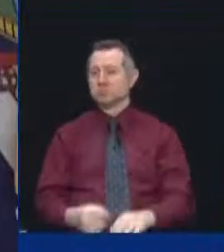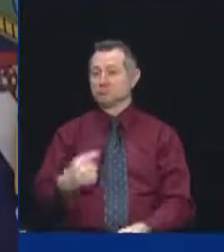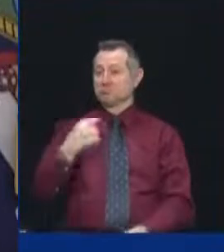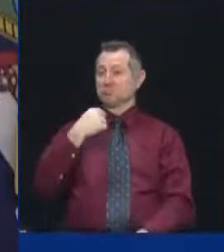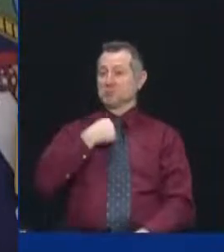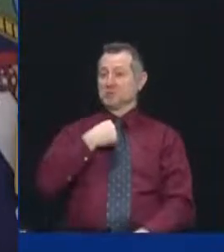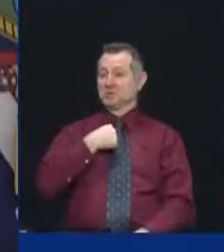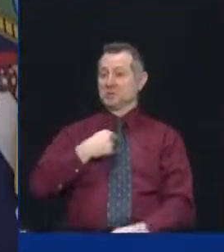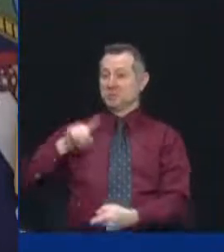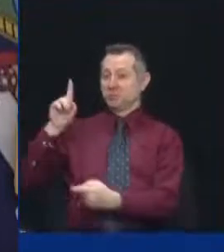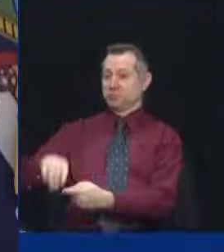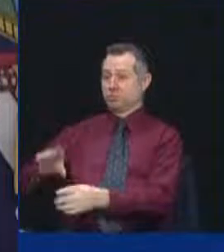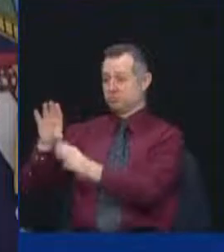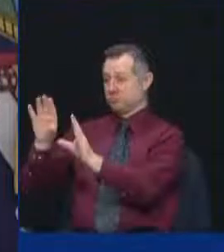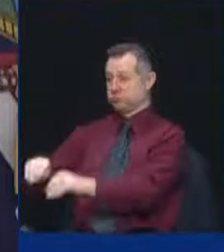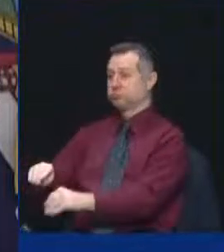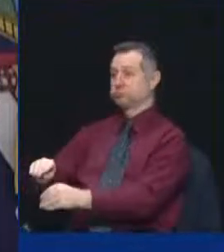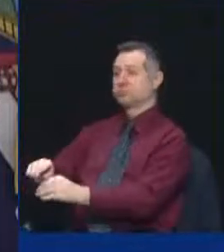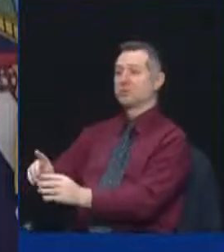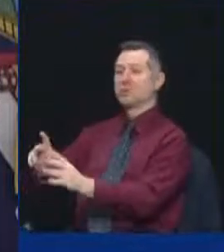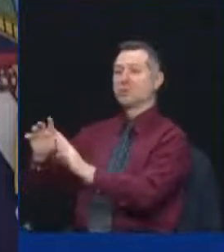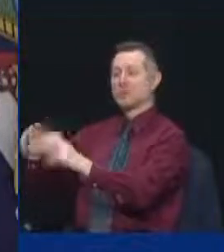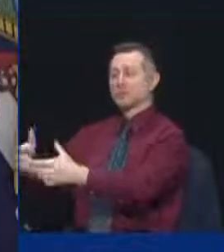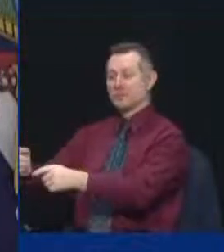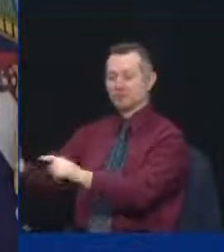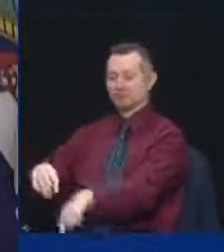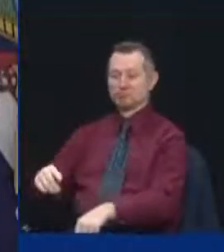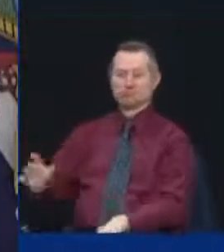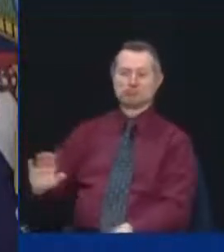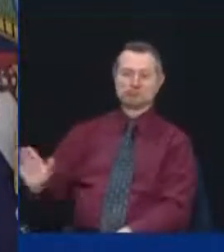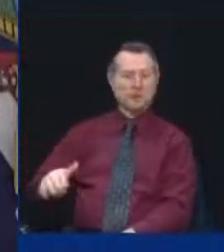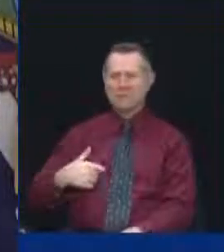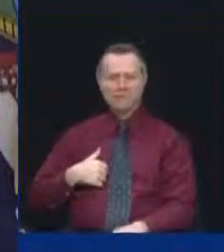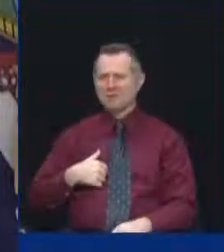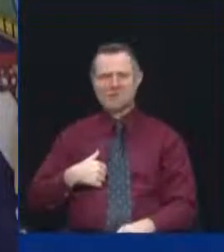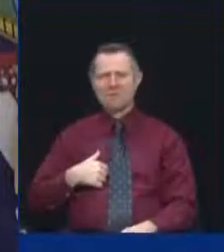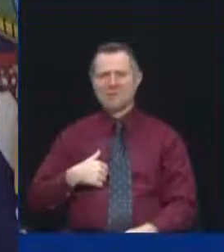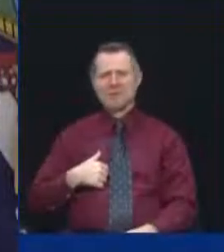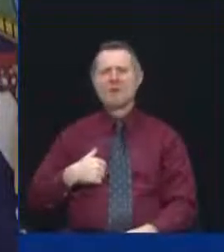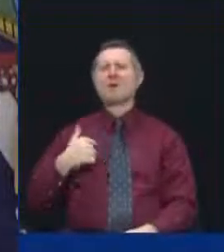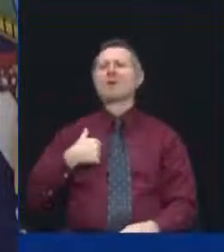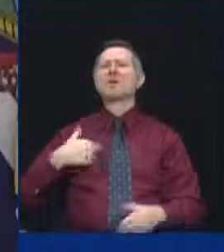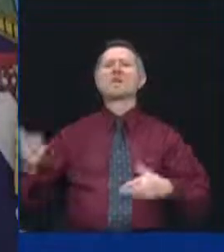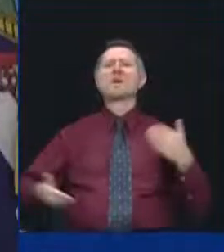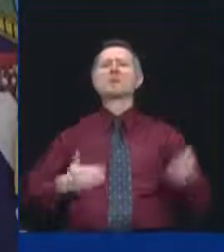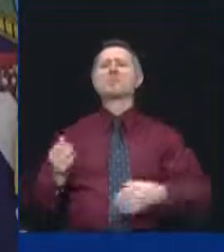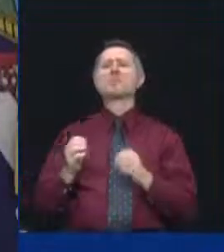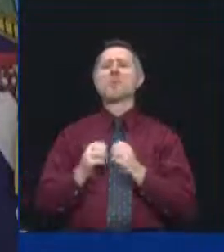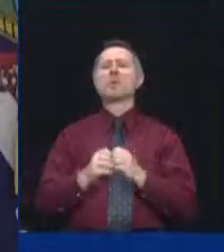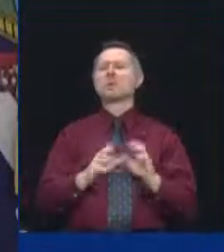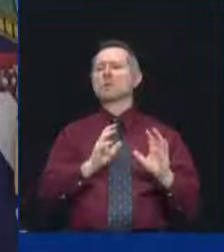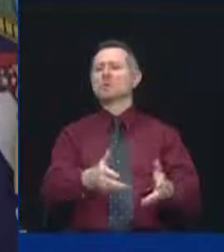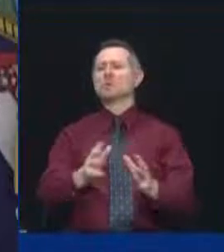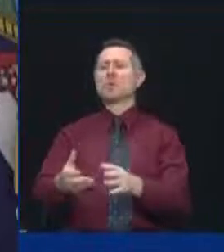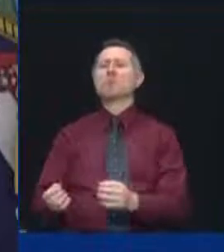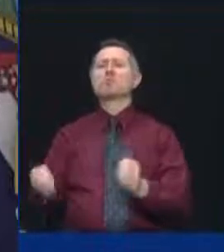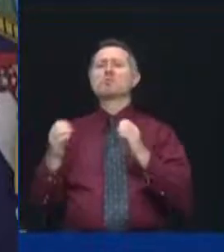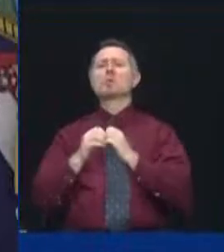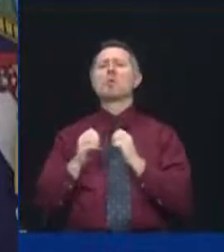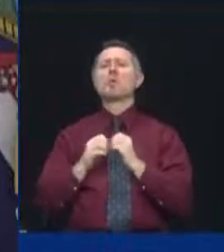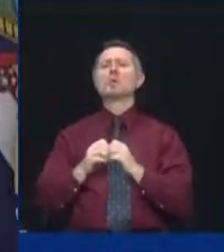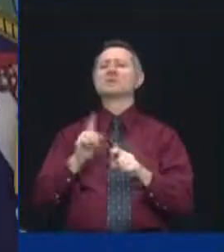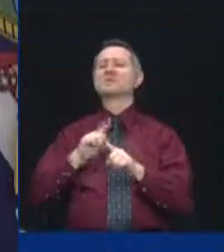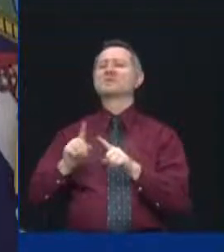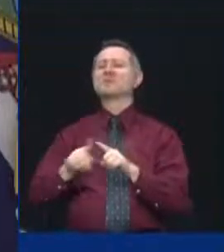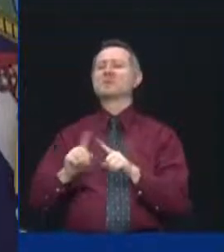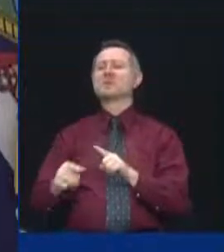group's contribution to this city. And I welcome more groups and more new immigrants